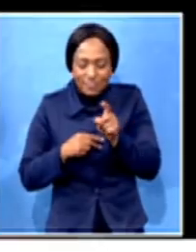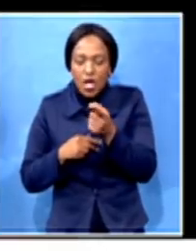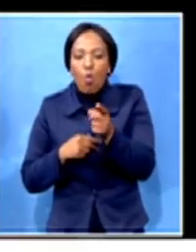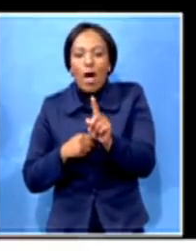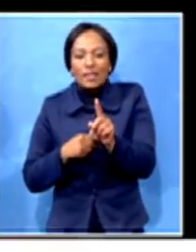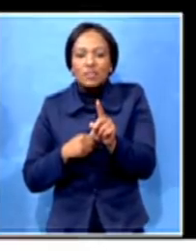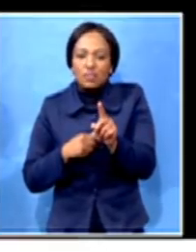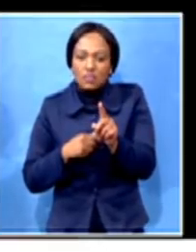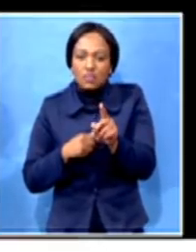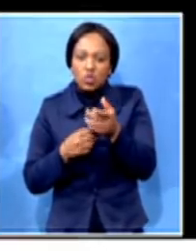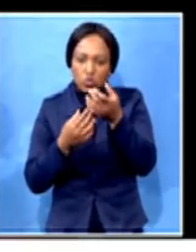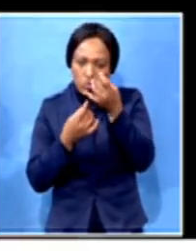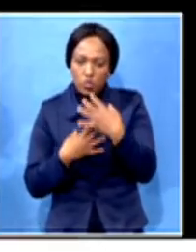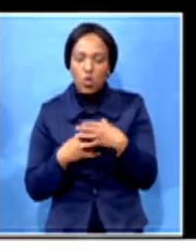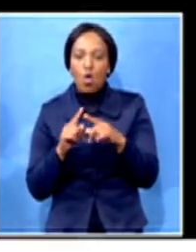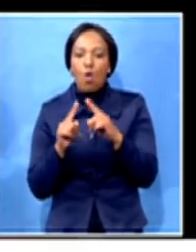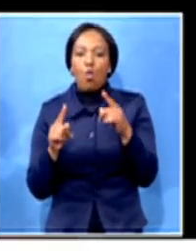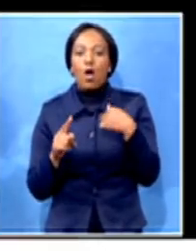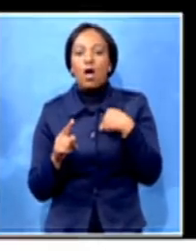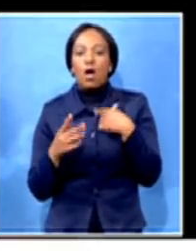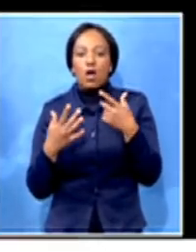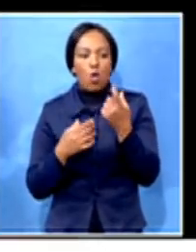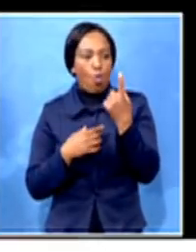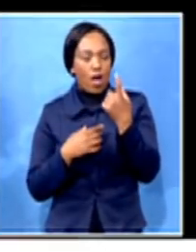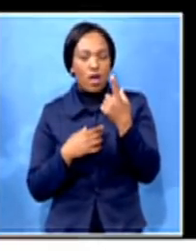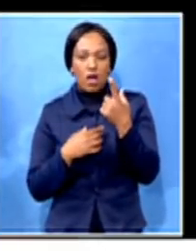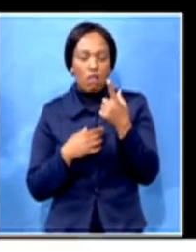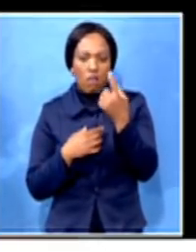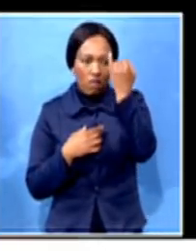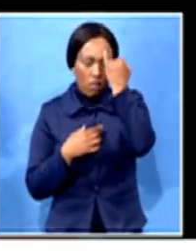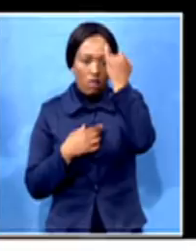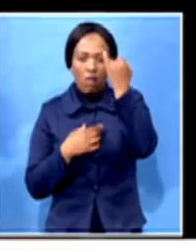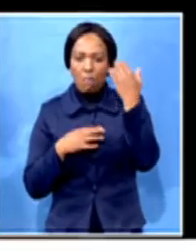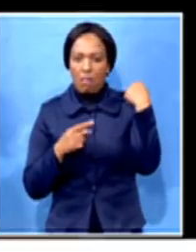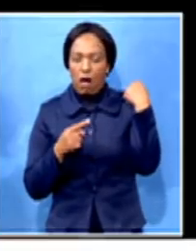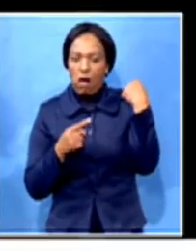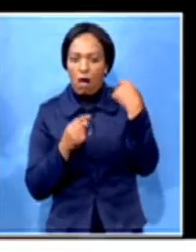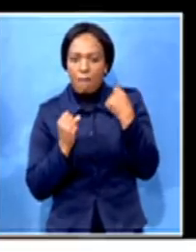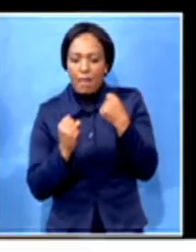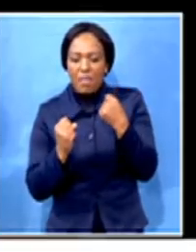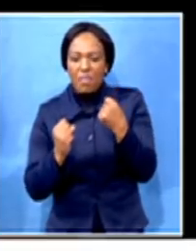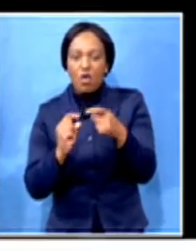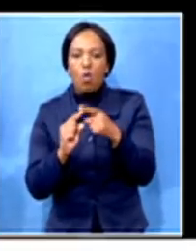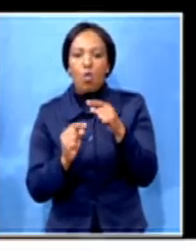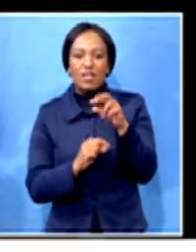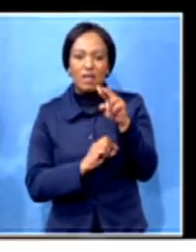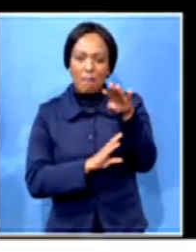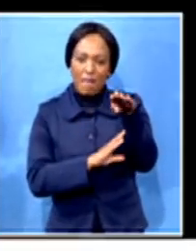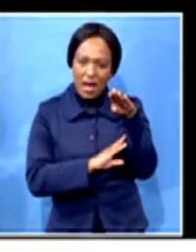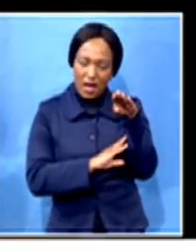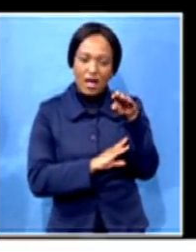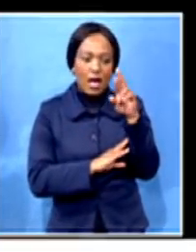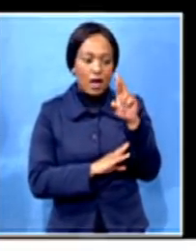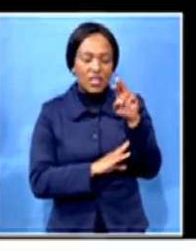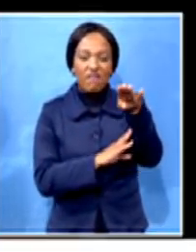be. Because one particular obsession that has always been then was the fact that the Reserve Bank needs to do something and the Reserve Bank